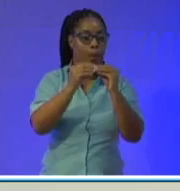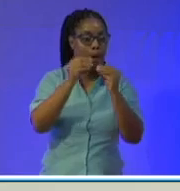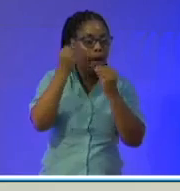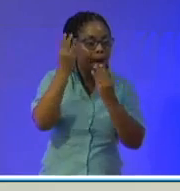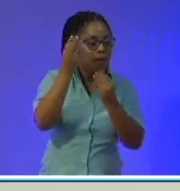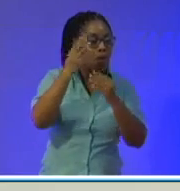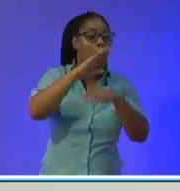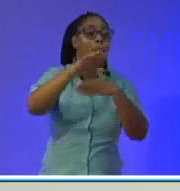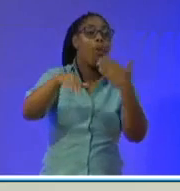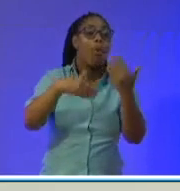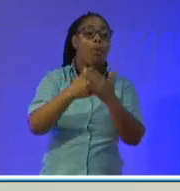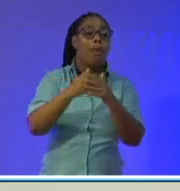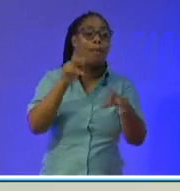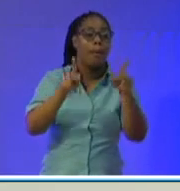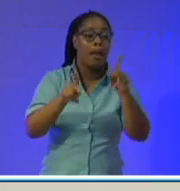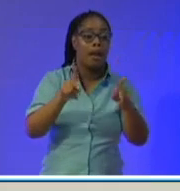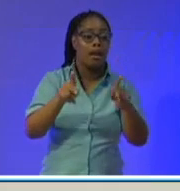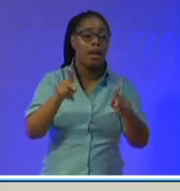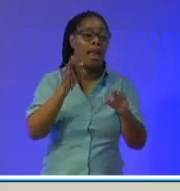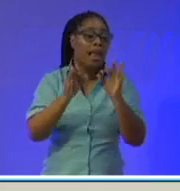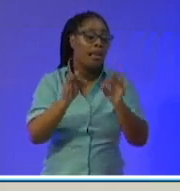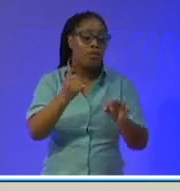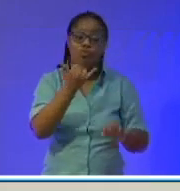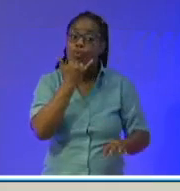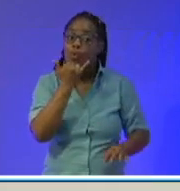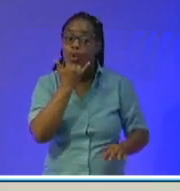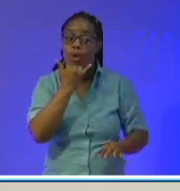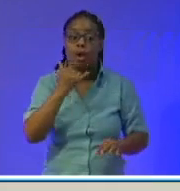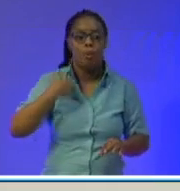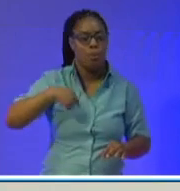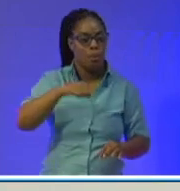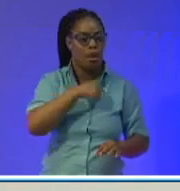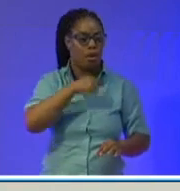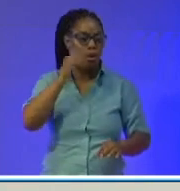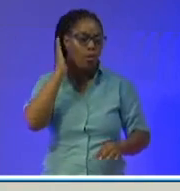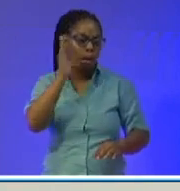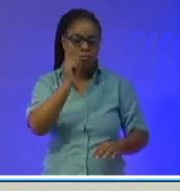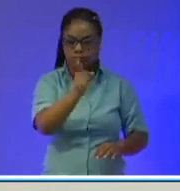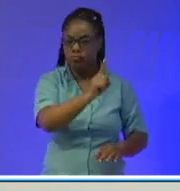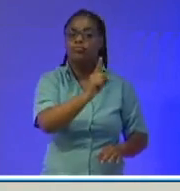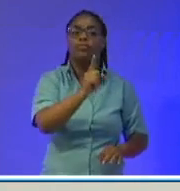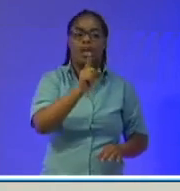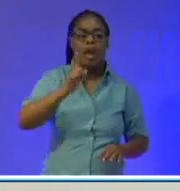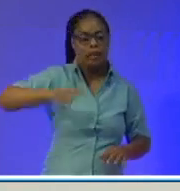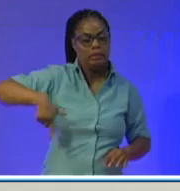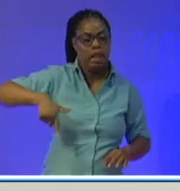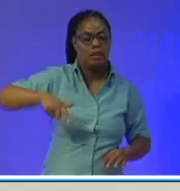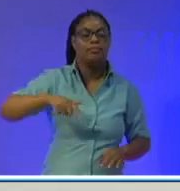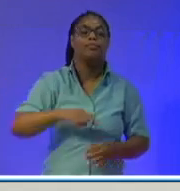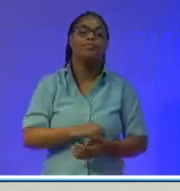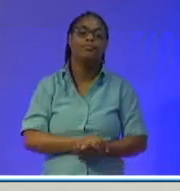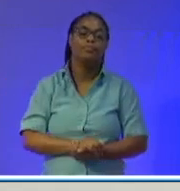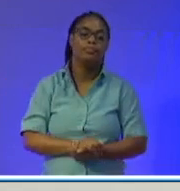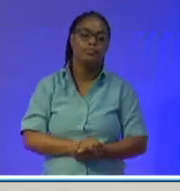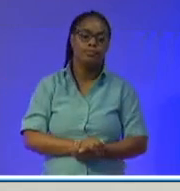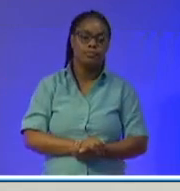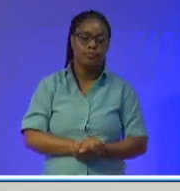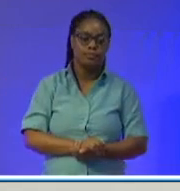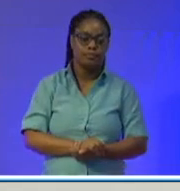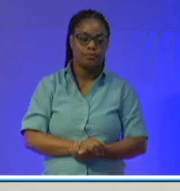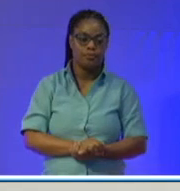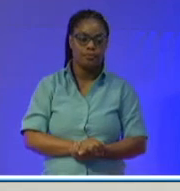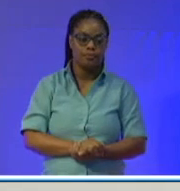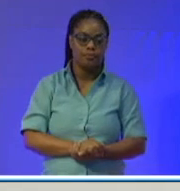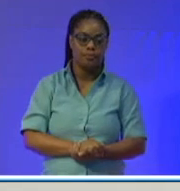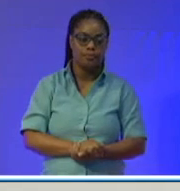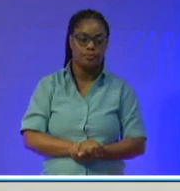with that. We will deal with that then. But whenever we ask for the hard information, we never get it. So